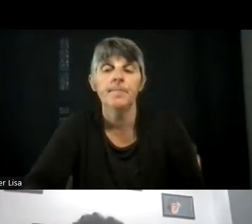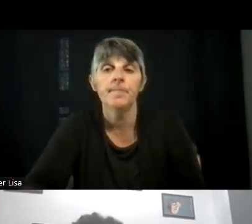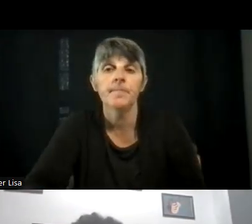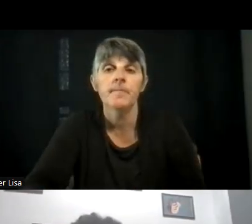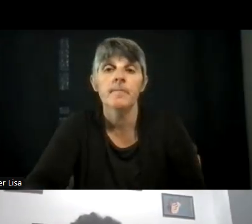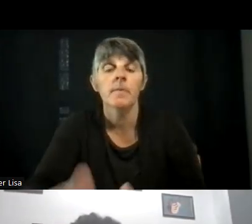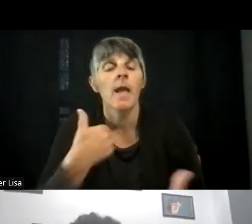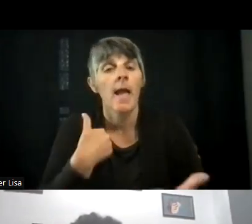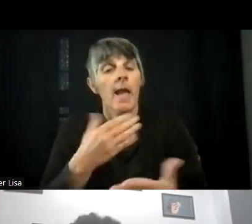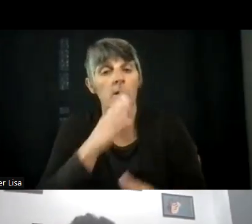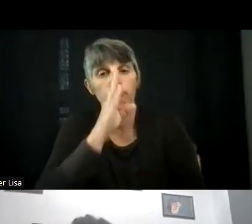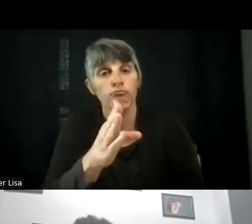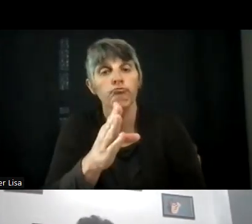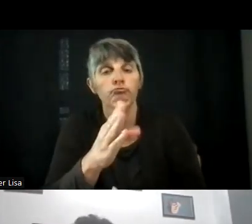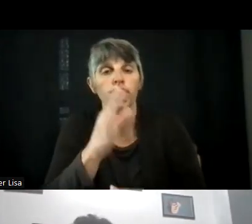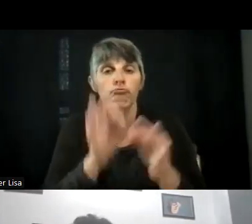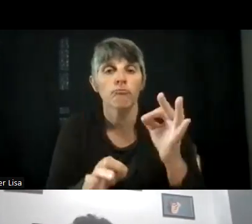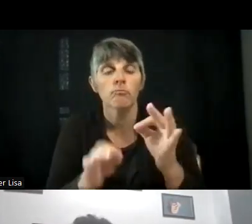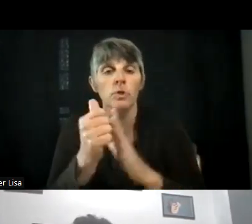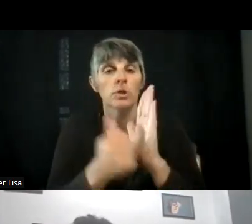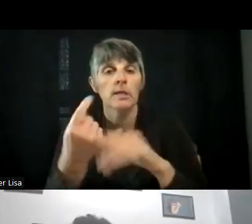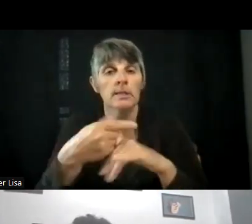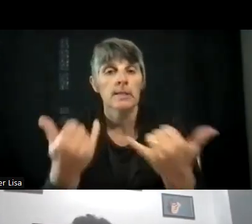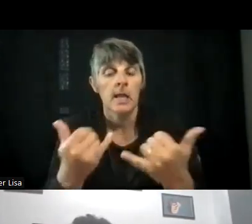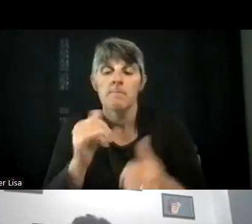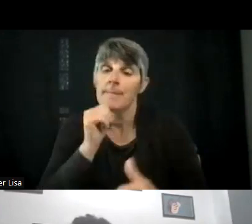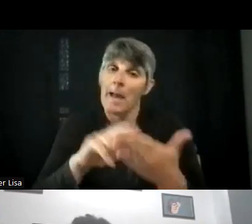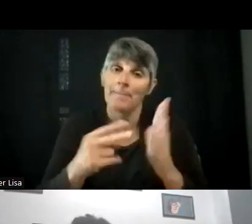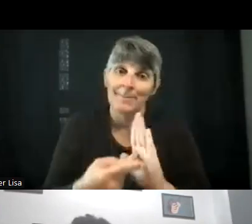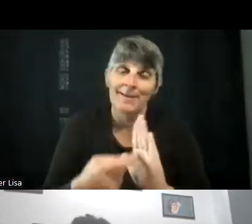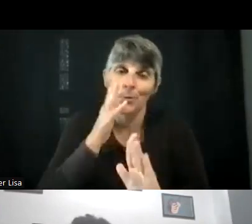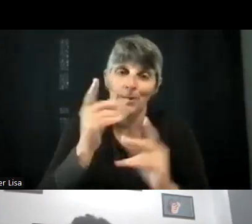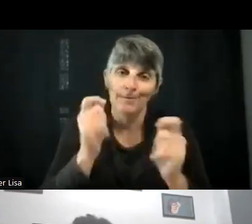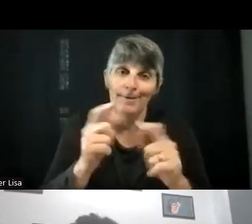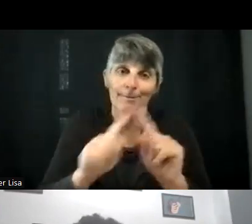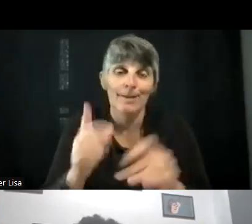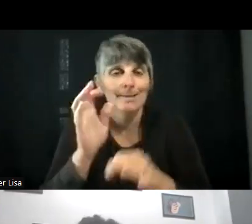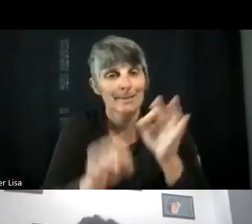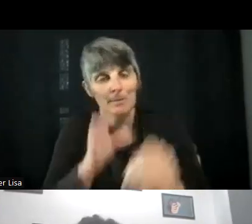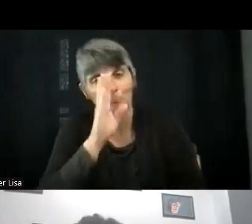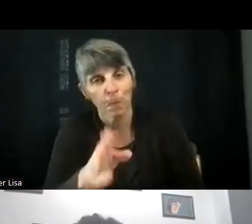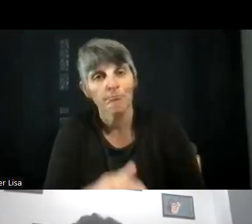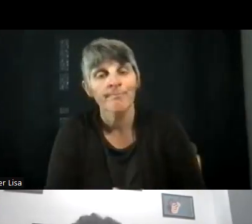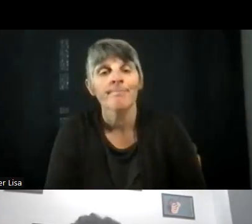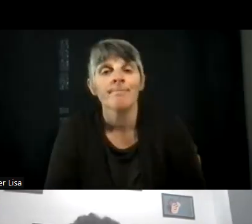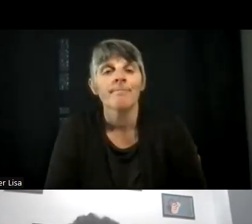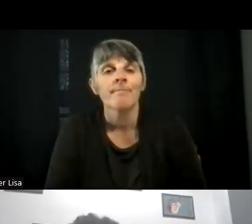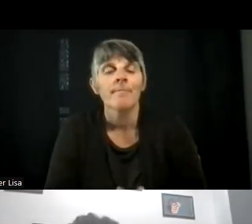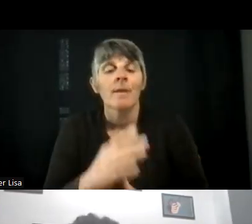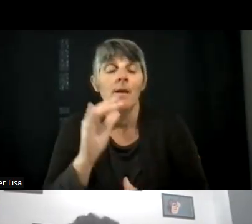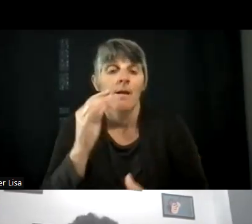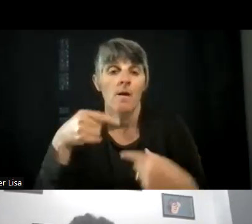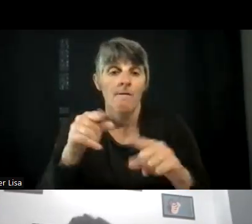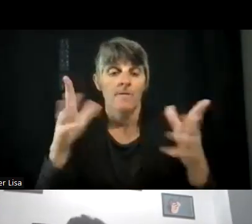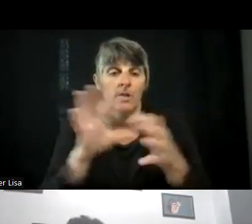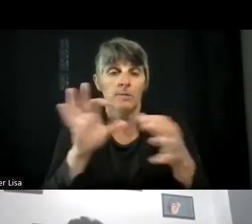We have a pretty straightforward, simple agenda today. That doesn't mean that's necessarily going to be quick, but it's simple and straightforward. As we